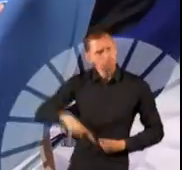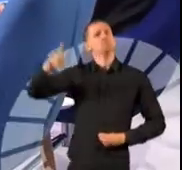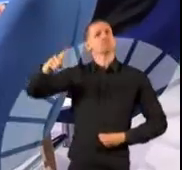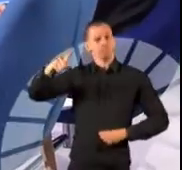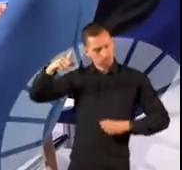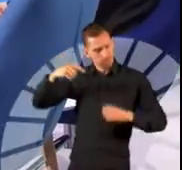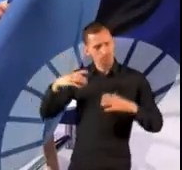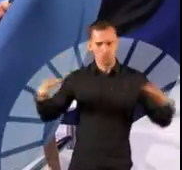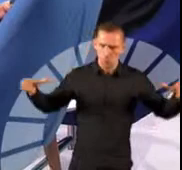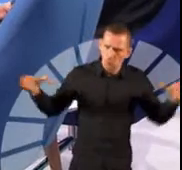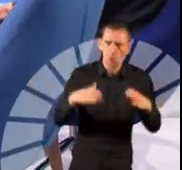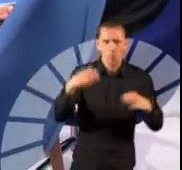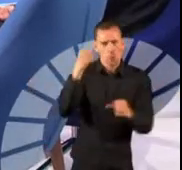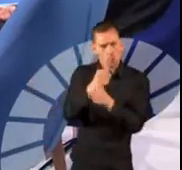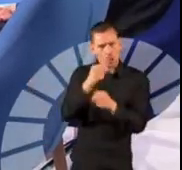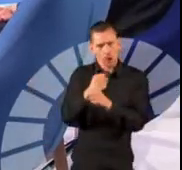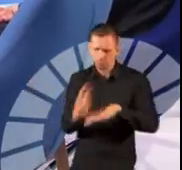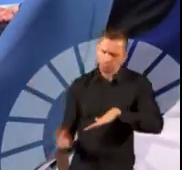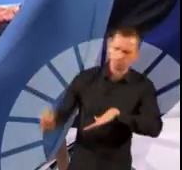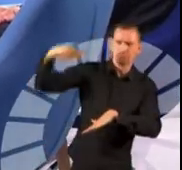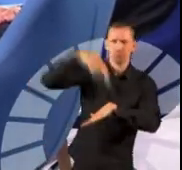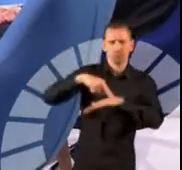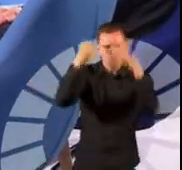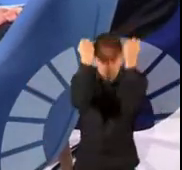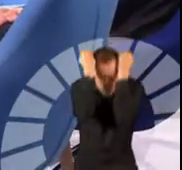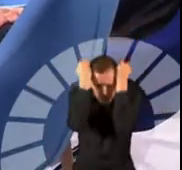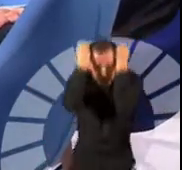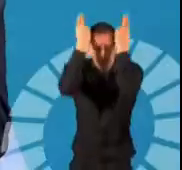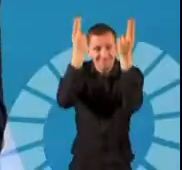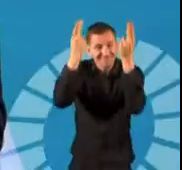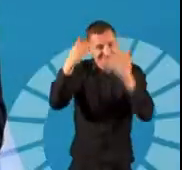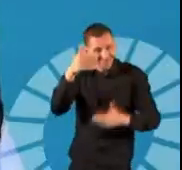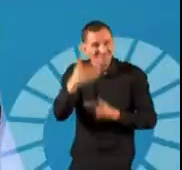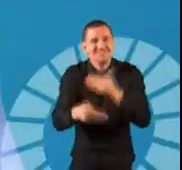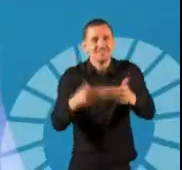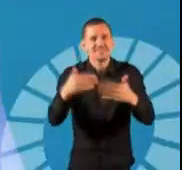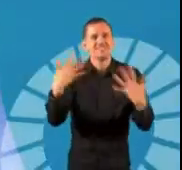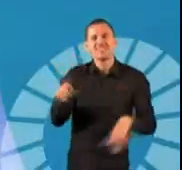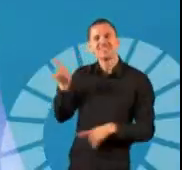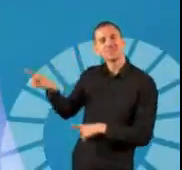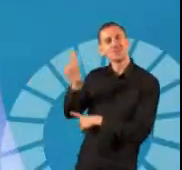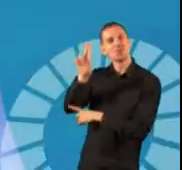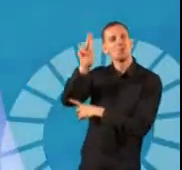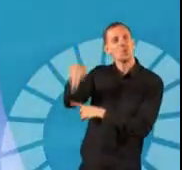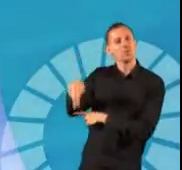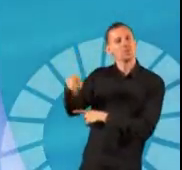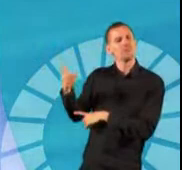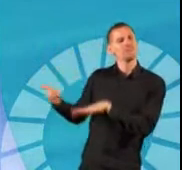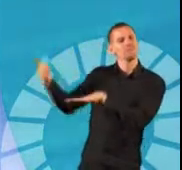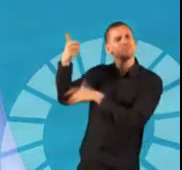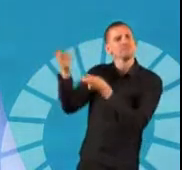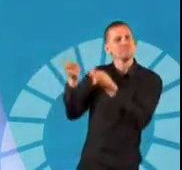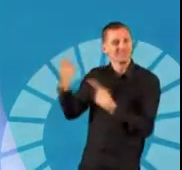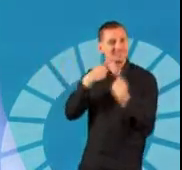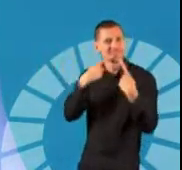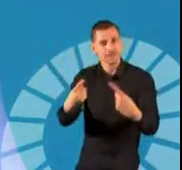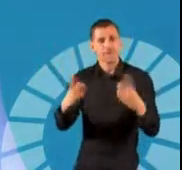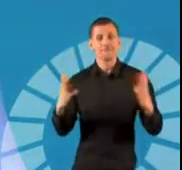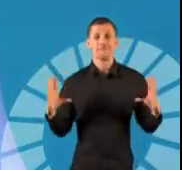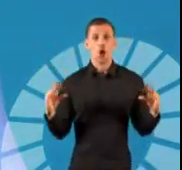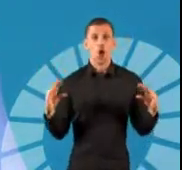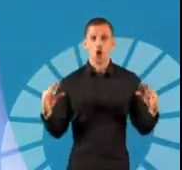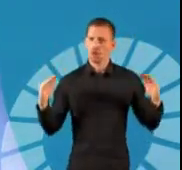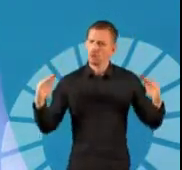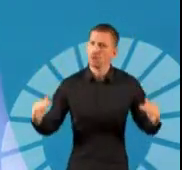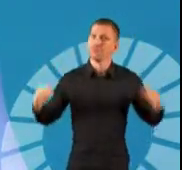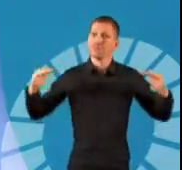we have got to be together and stand up together and say, as the Secretary General said, we have got to make sure that we push back those who are pushing